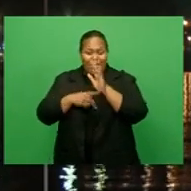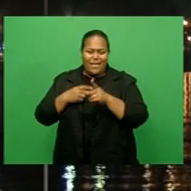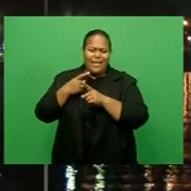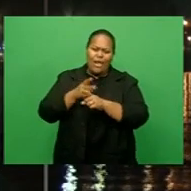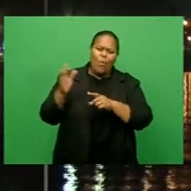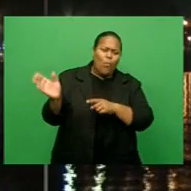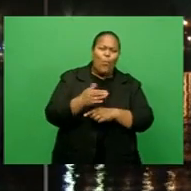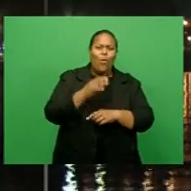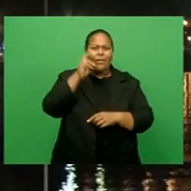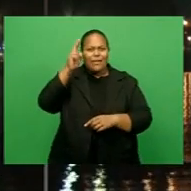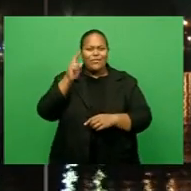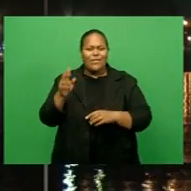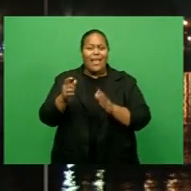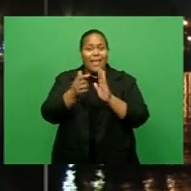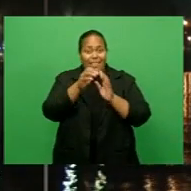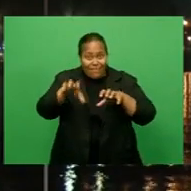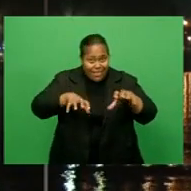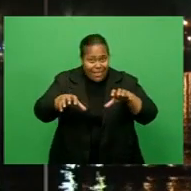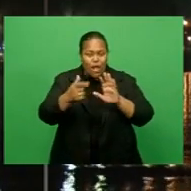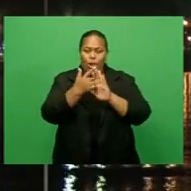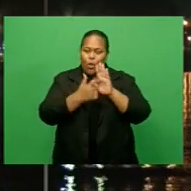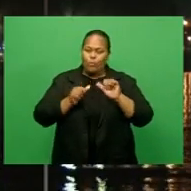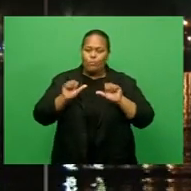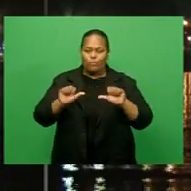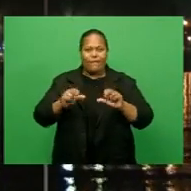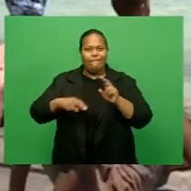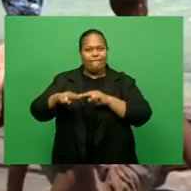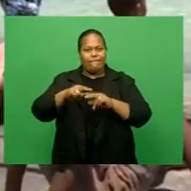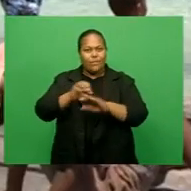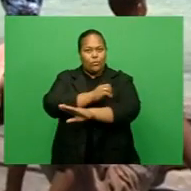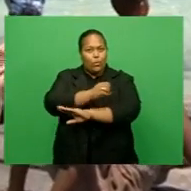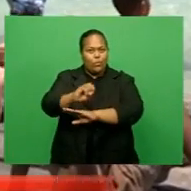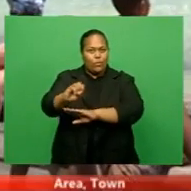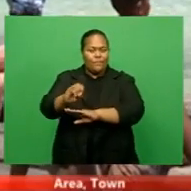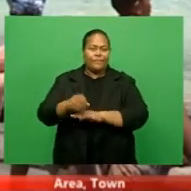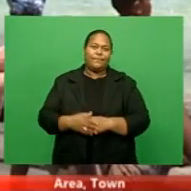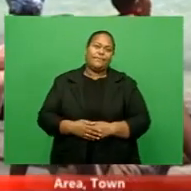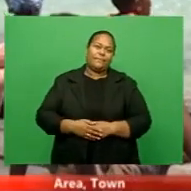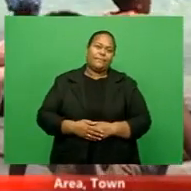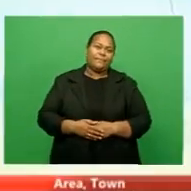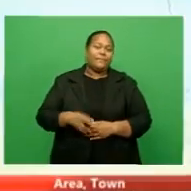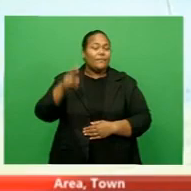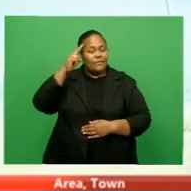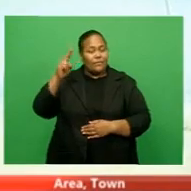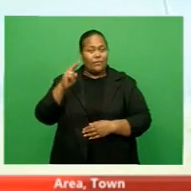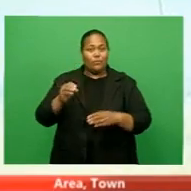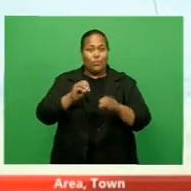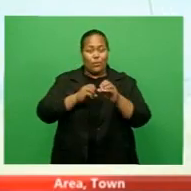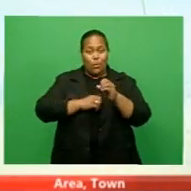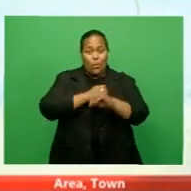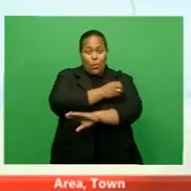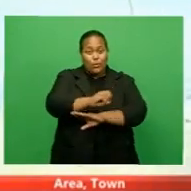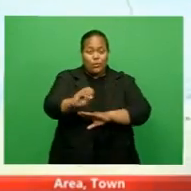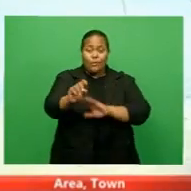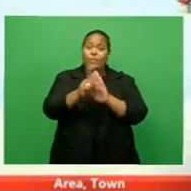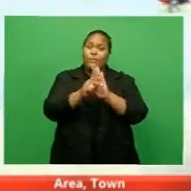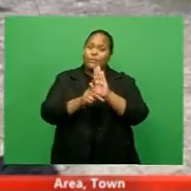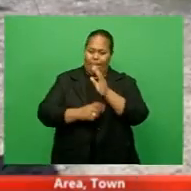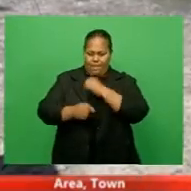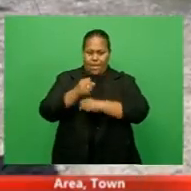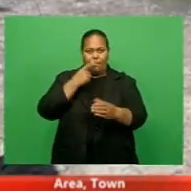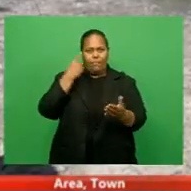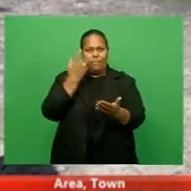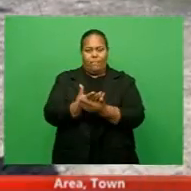to protect Fiji's oceans. Edwin Nunn reports. The national ocean policy will become a living testament of